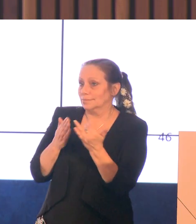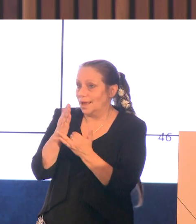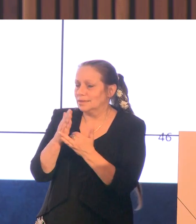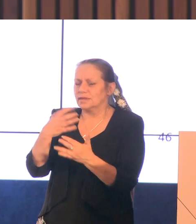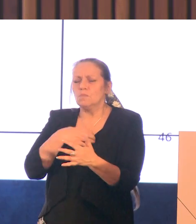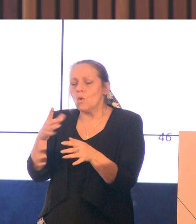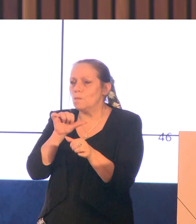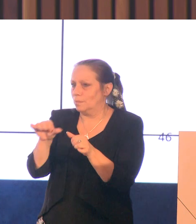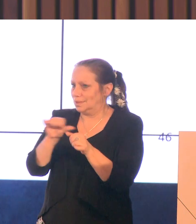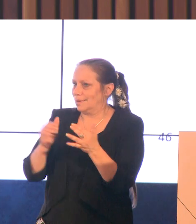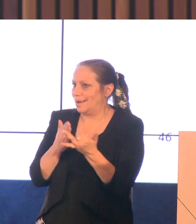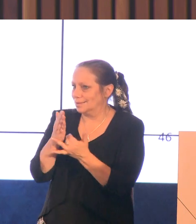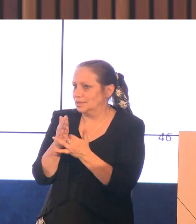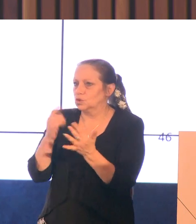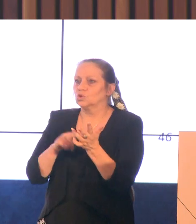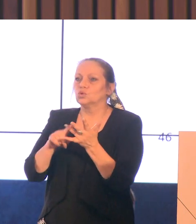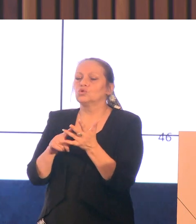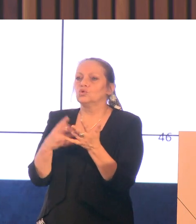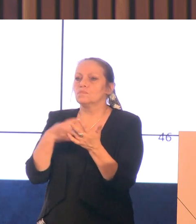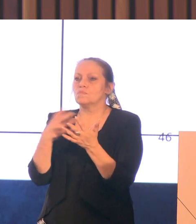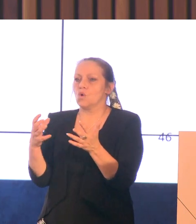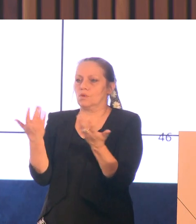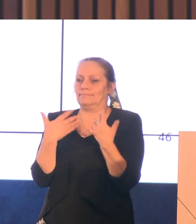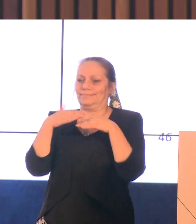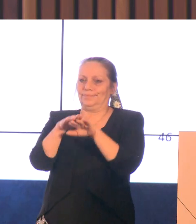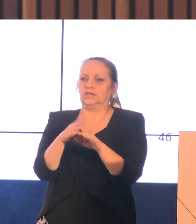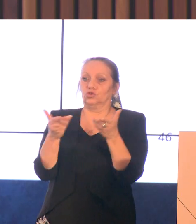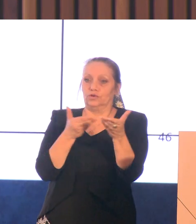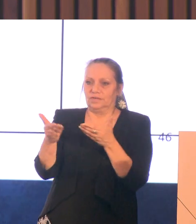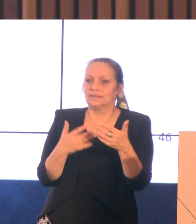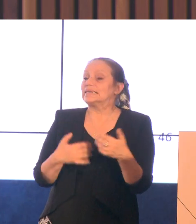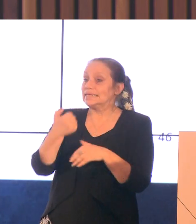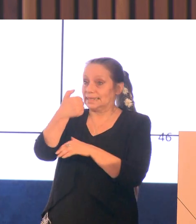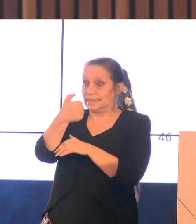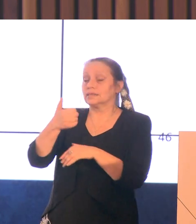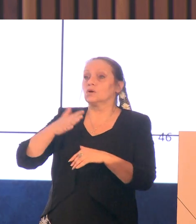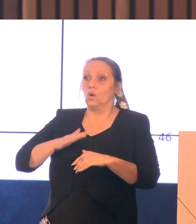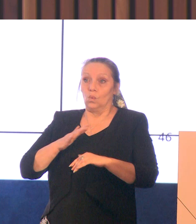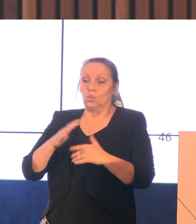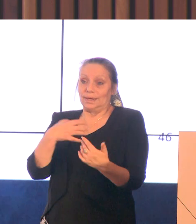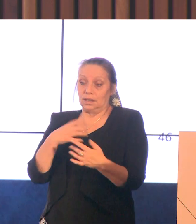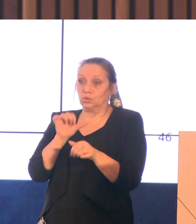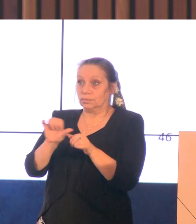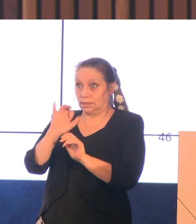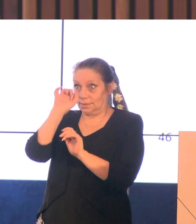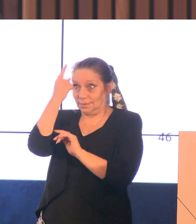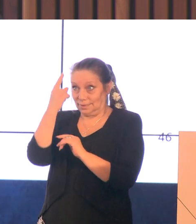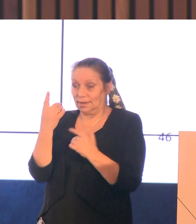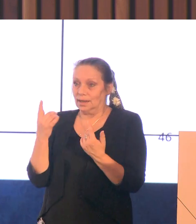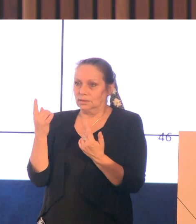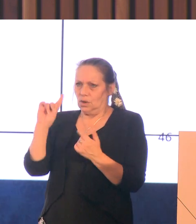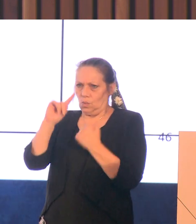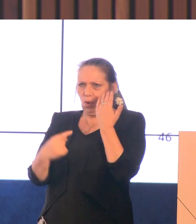much better access to mainstream services. Sixth, we need to gain a much better understanding of what